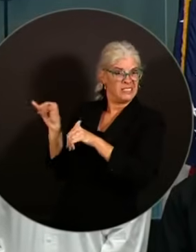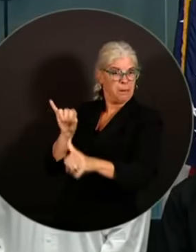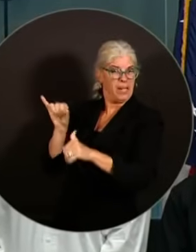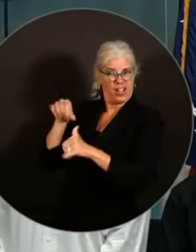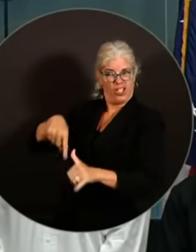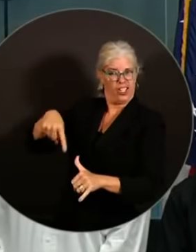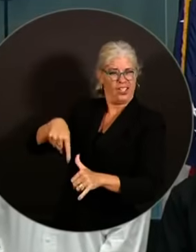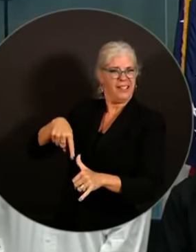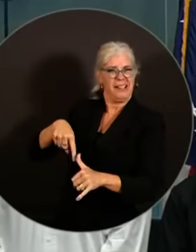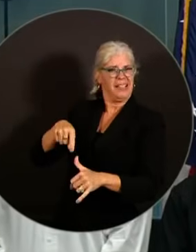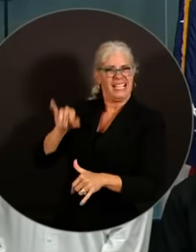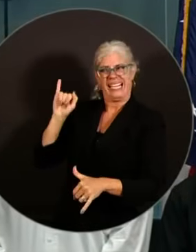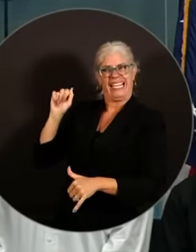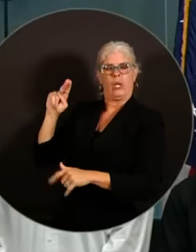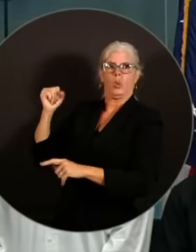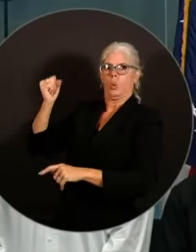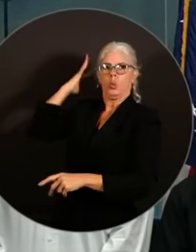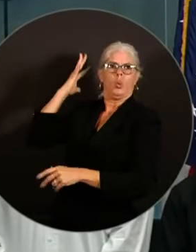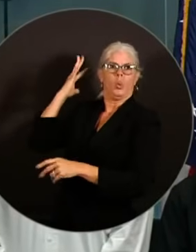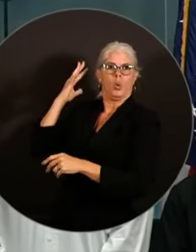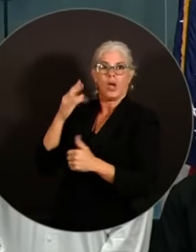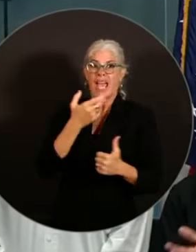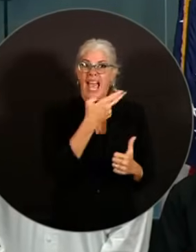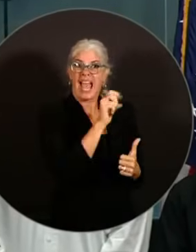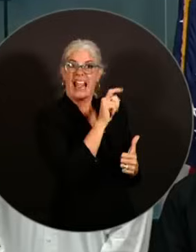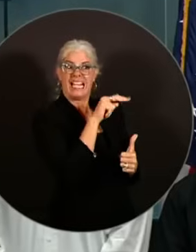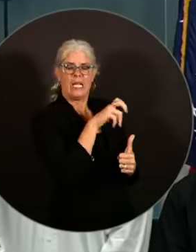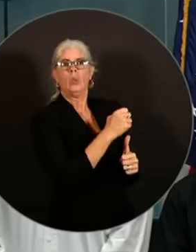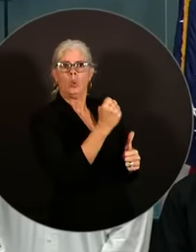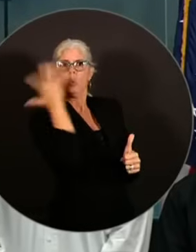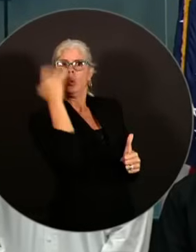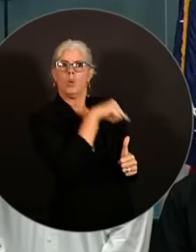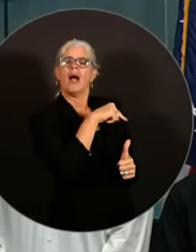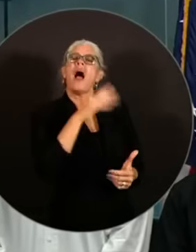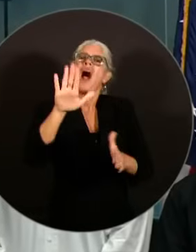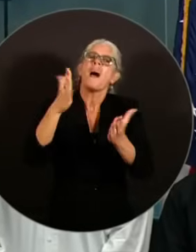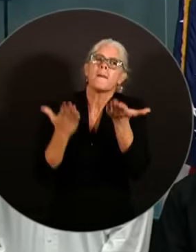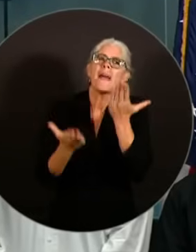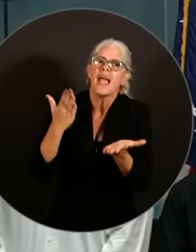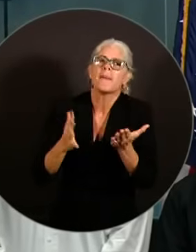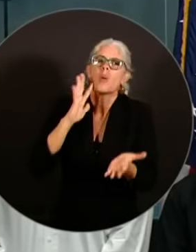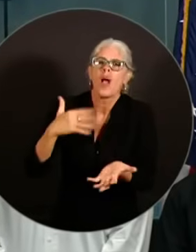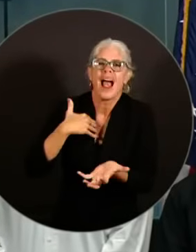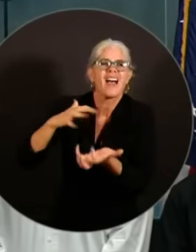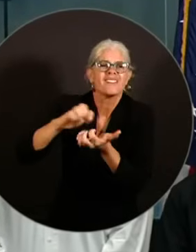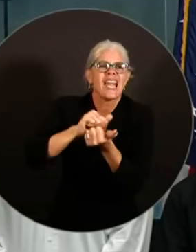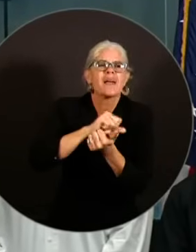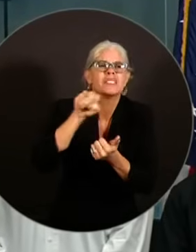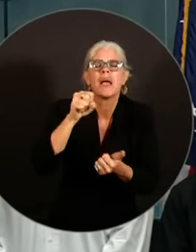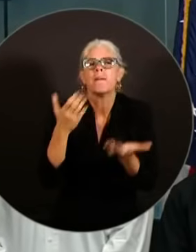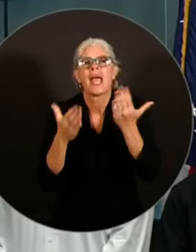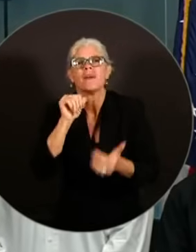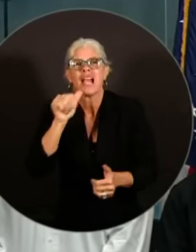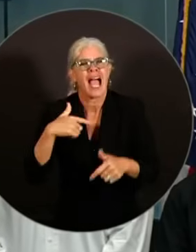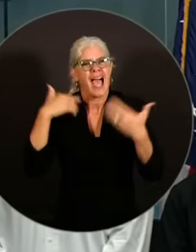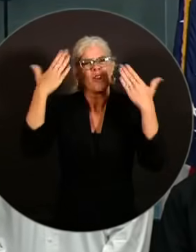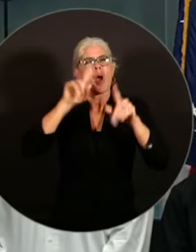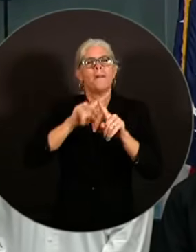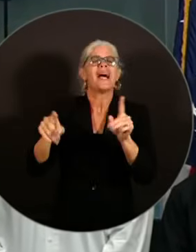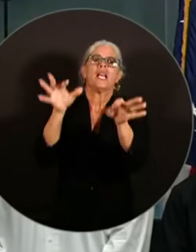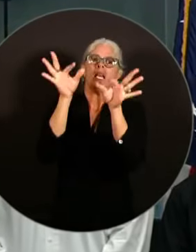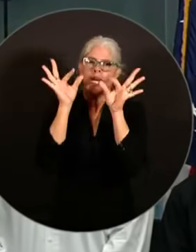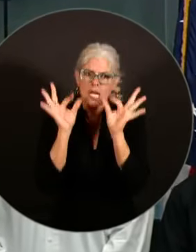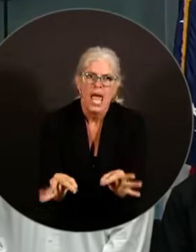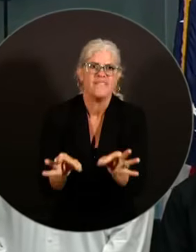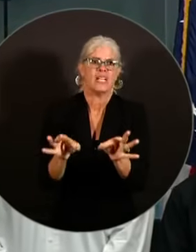to Ian. And then with Helene, there may end up being more overall damage. There may not. I don't know. But definitely the